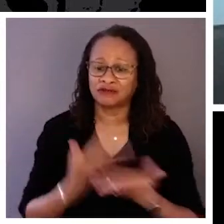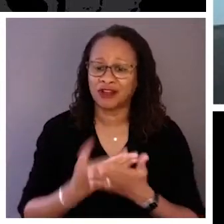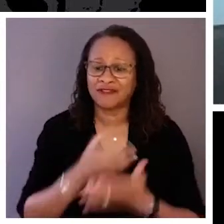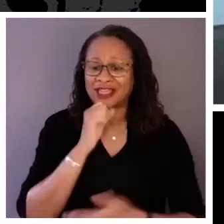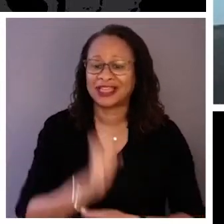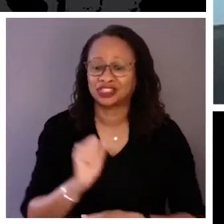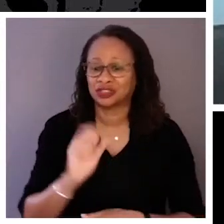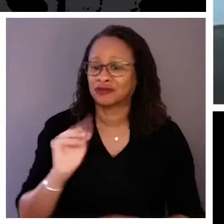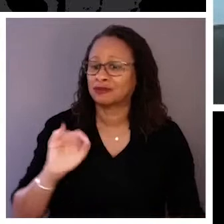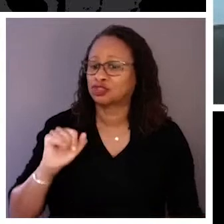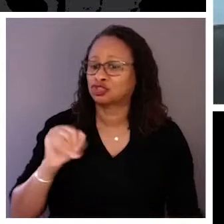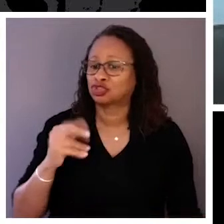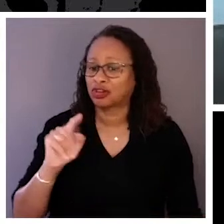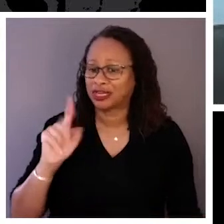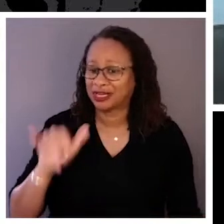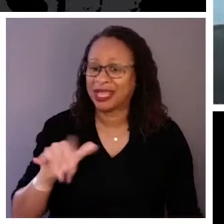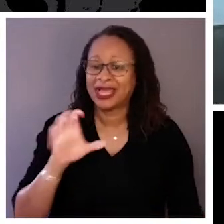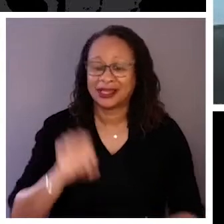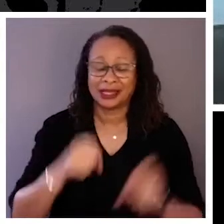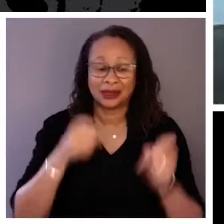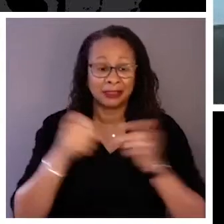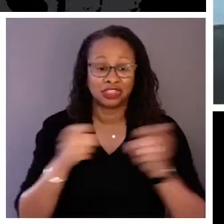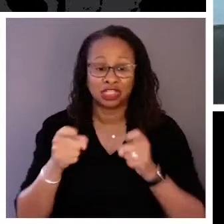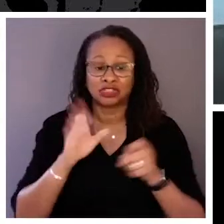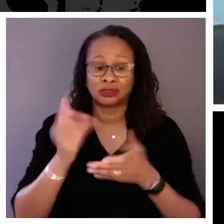could manage those funds for him or herself.